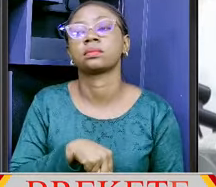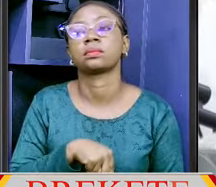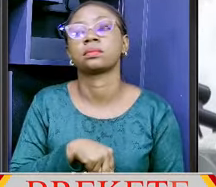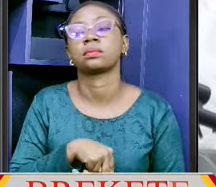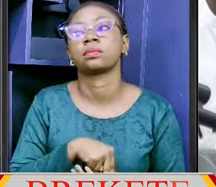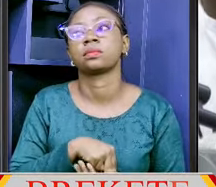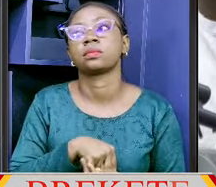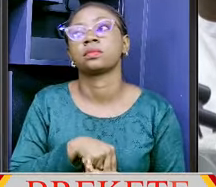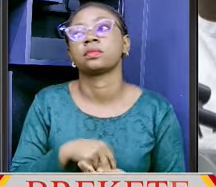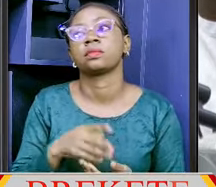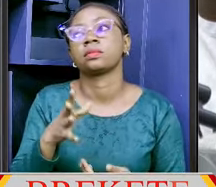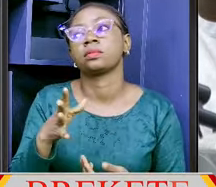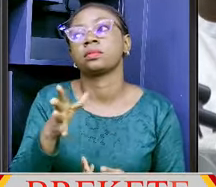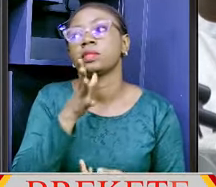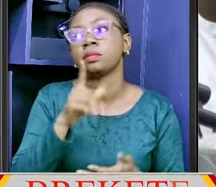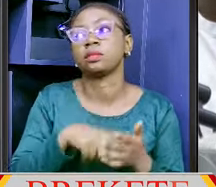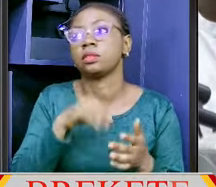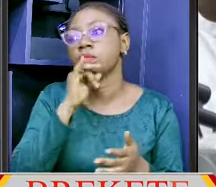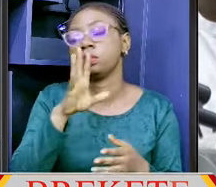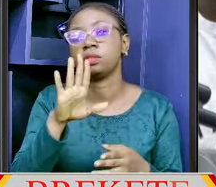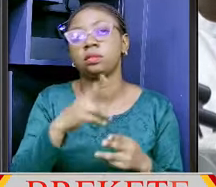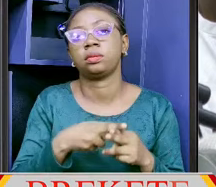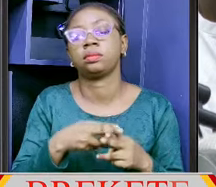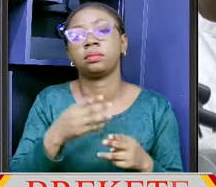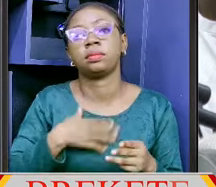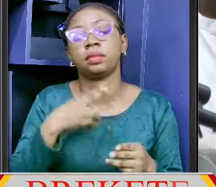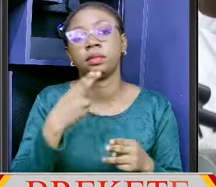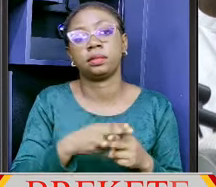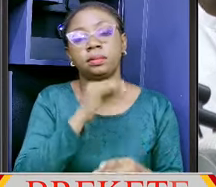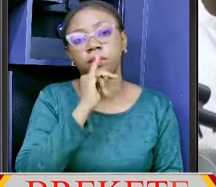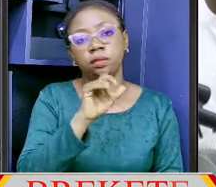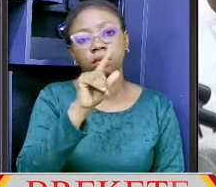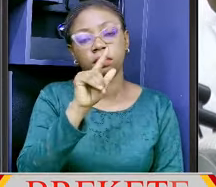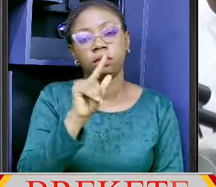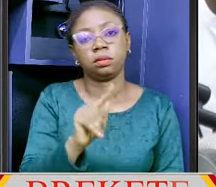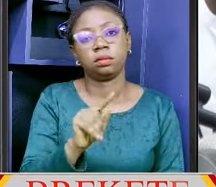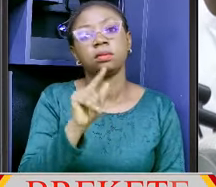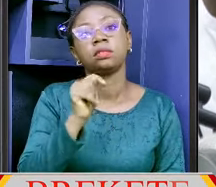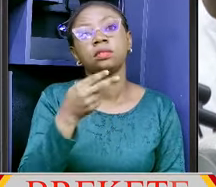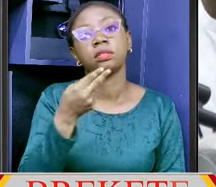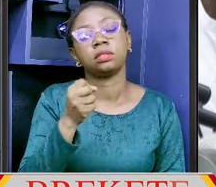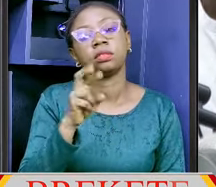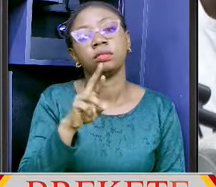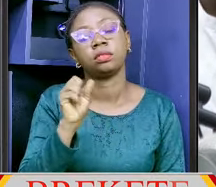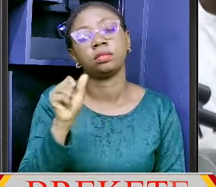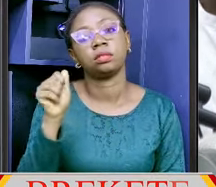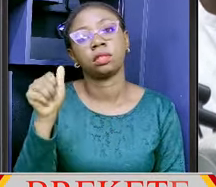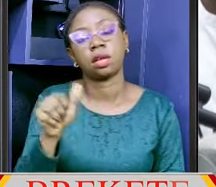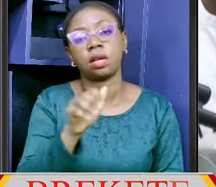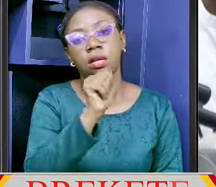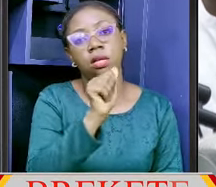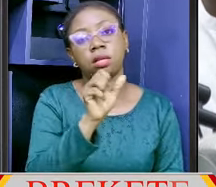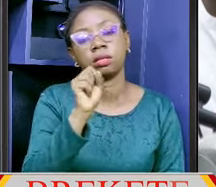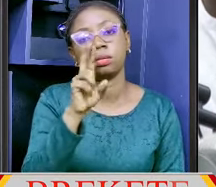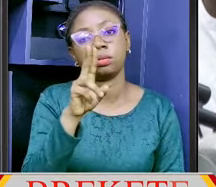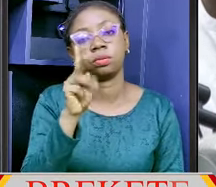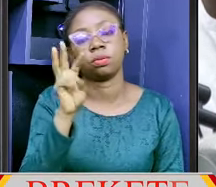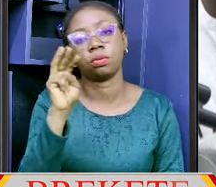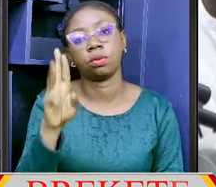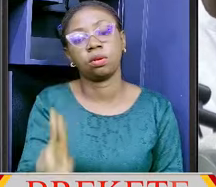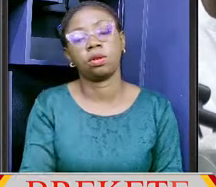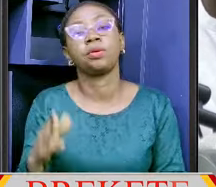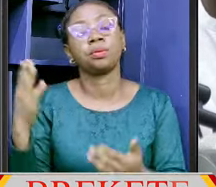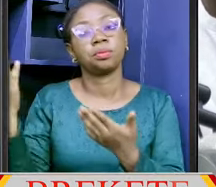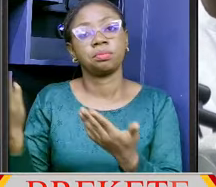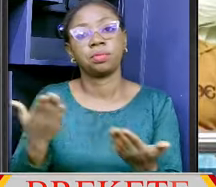sir. Madam, what is your name? My name is Teresa Imosukwo. Okay, now you be the complainant. Yes, sir. We carry complaint